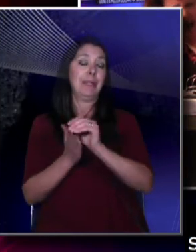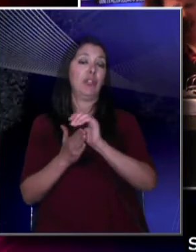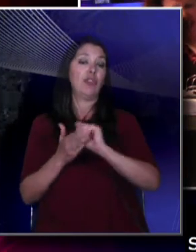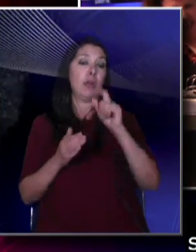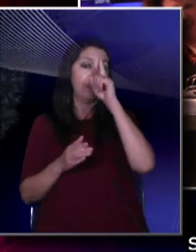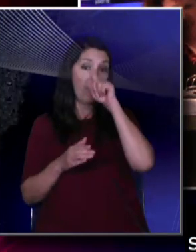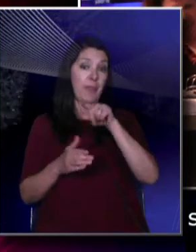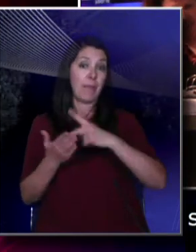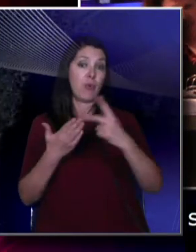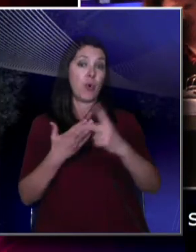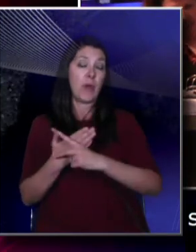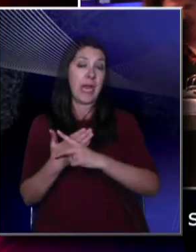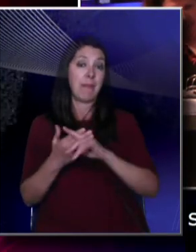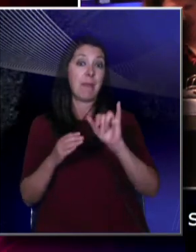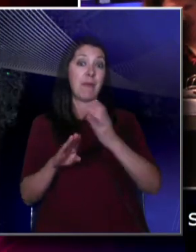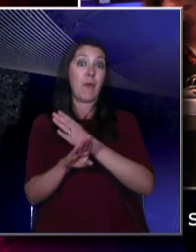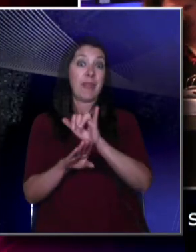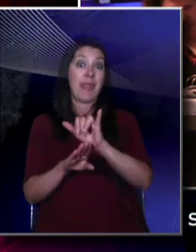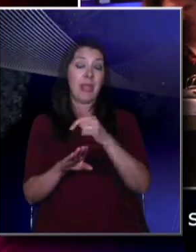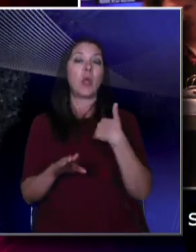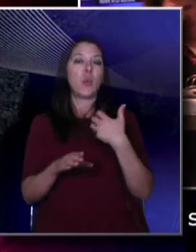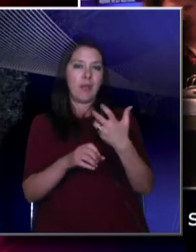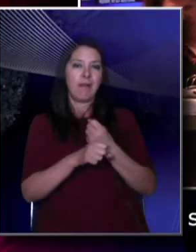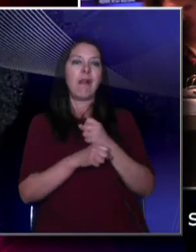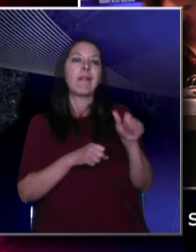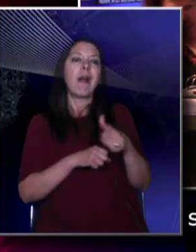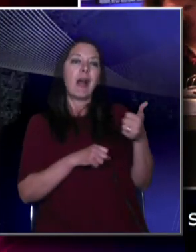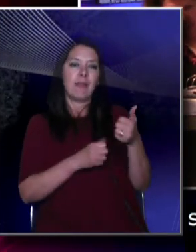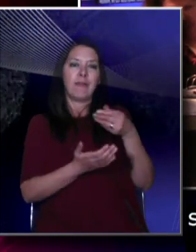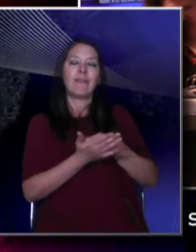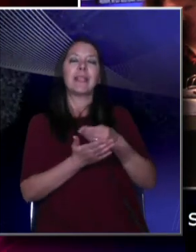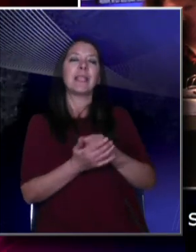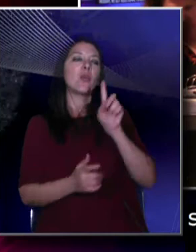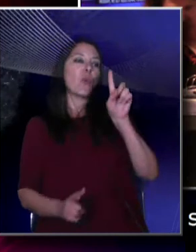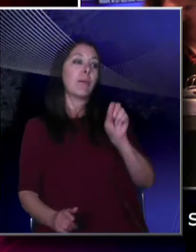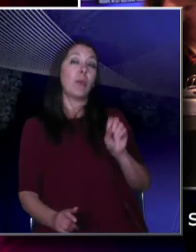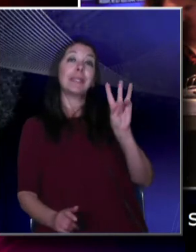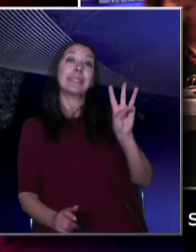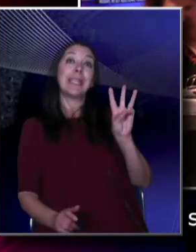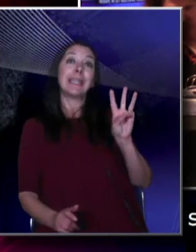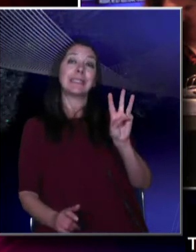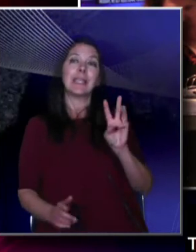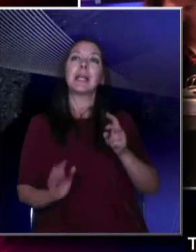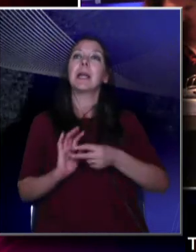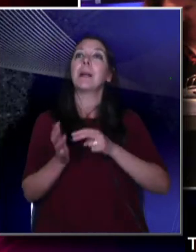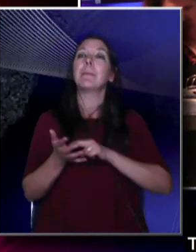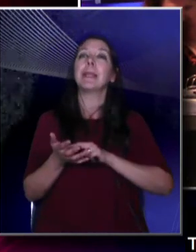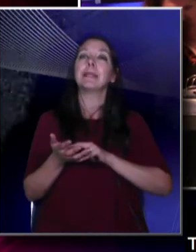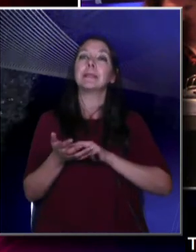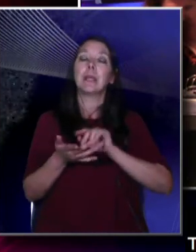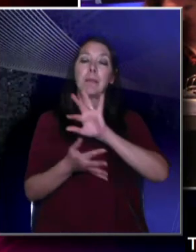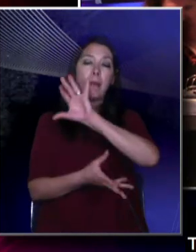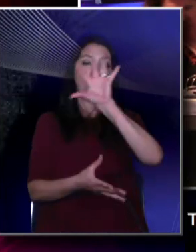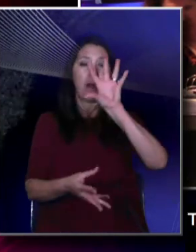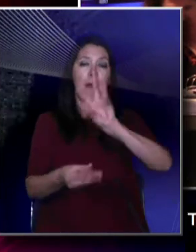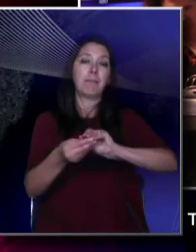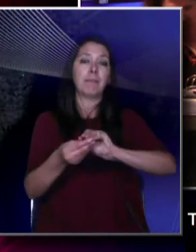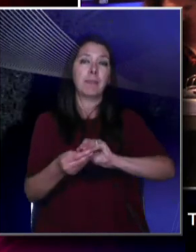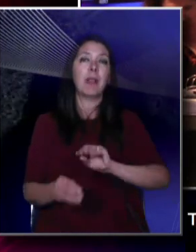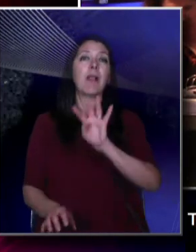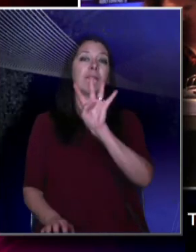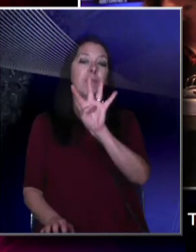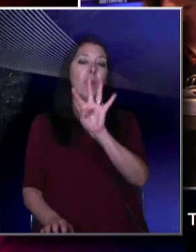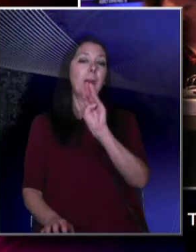program. We got additional funding at 1.6, so total agency commitment is $4